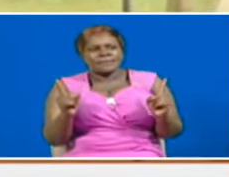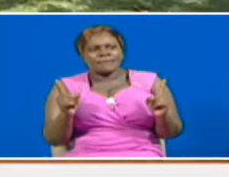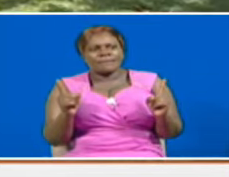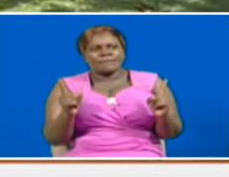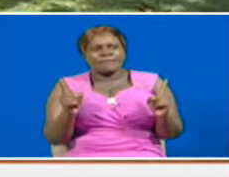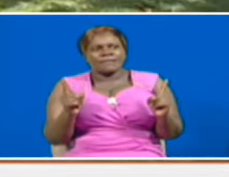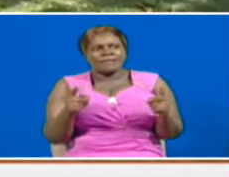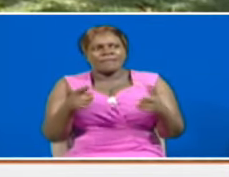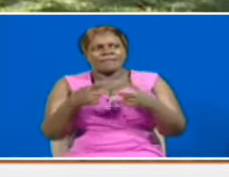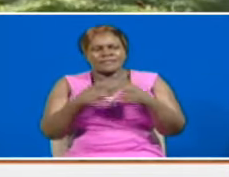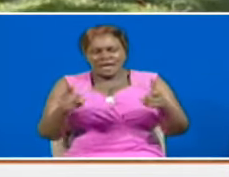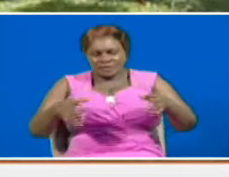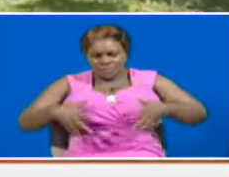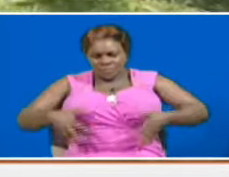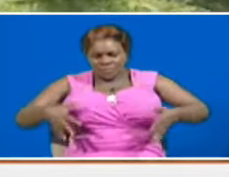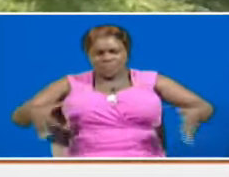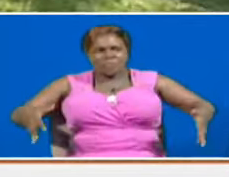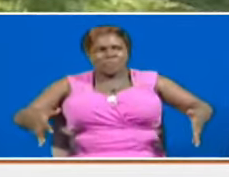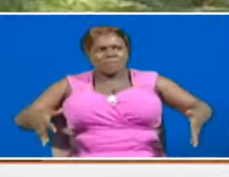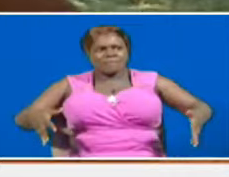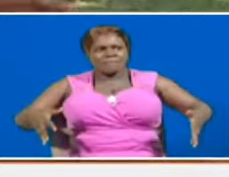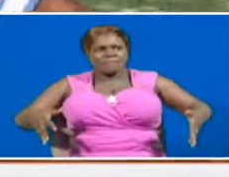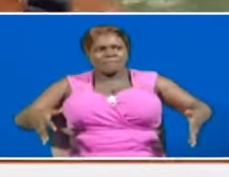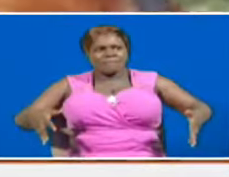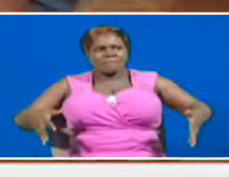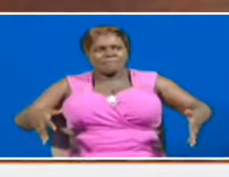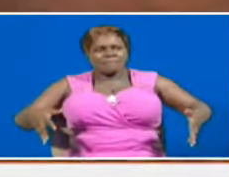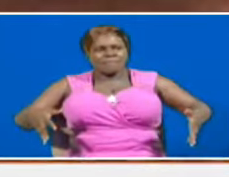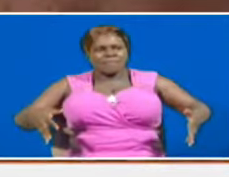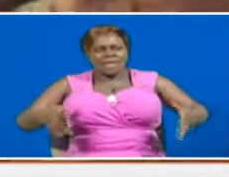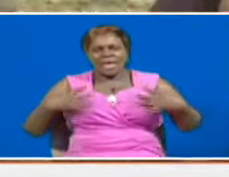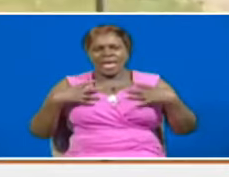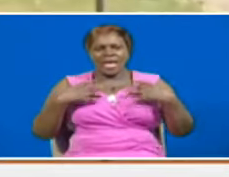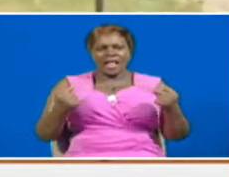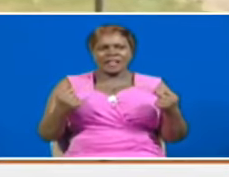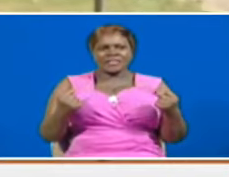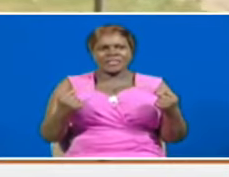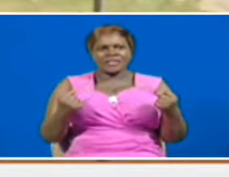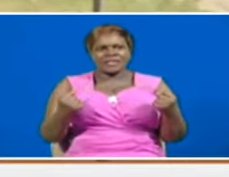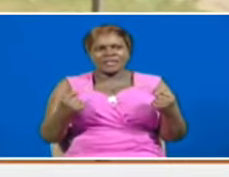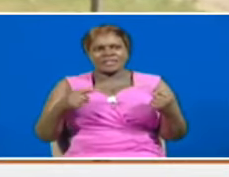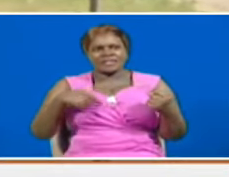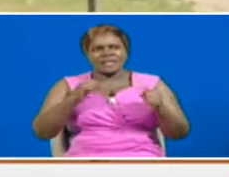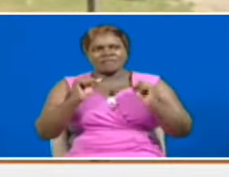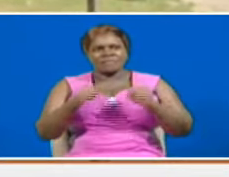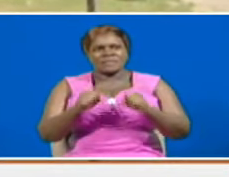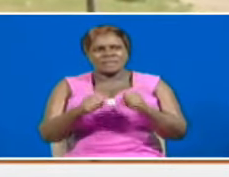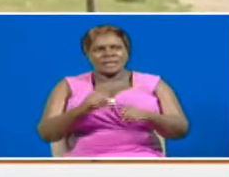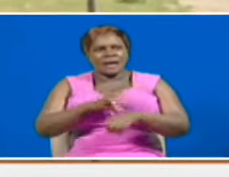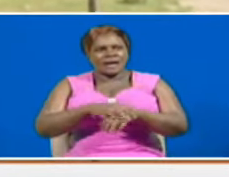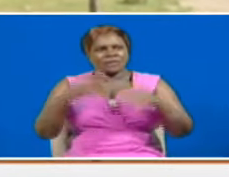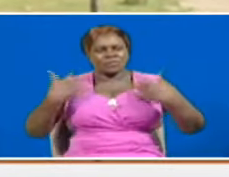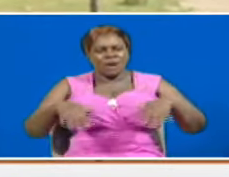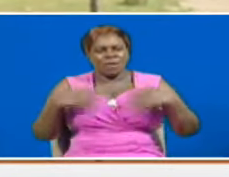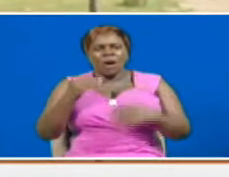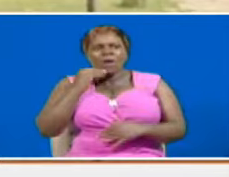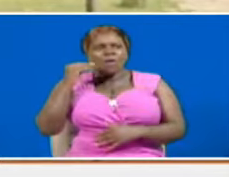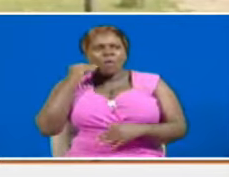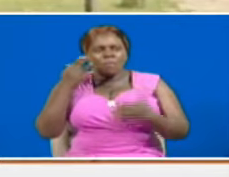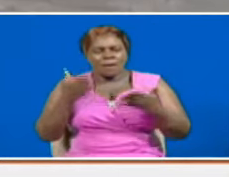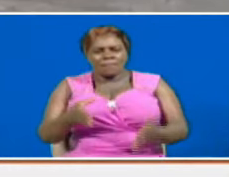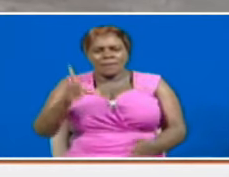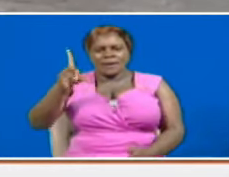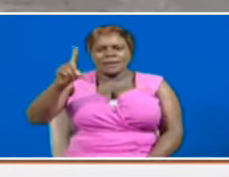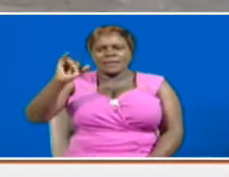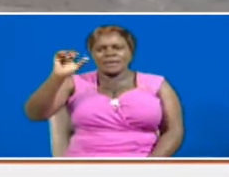he began to put on weight, started getting healthy, and we were able to find him an amazing home right here in